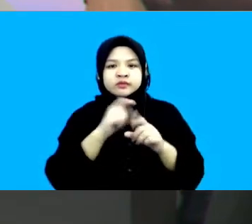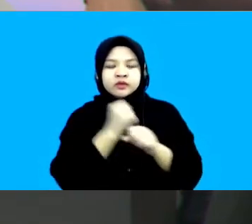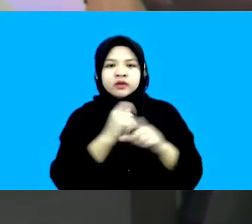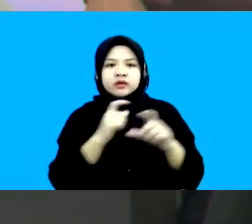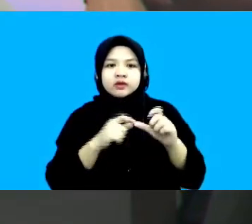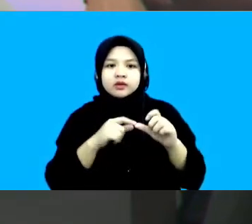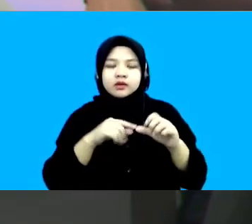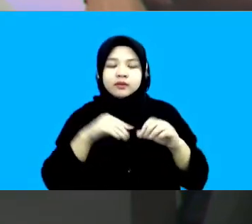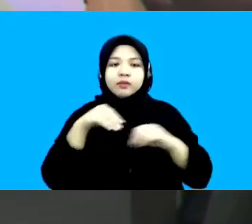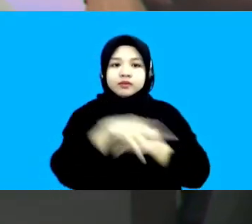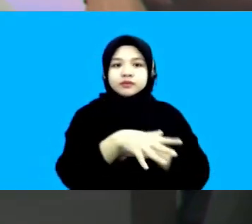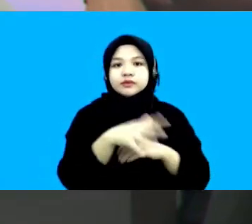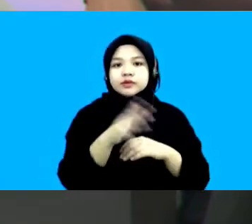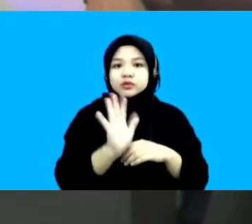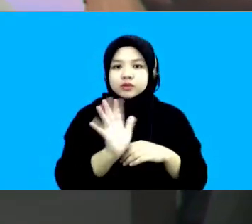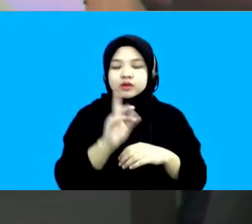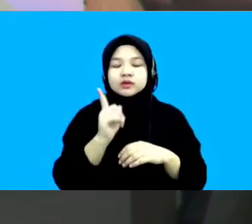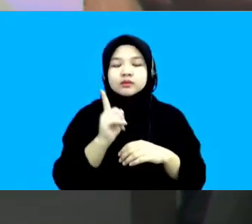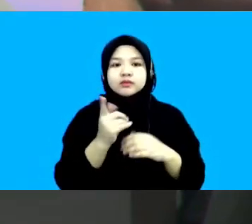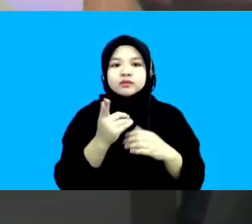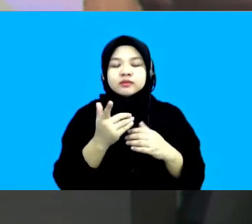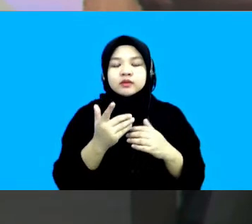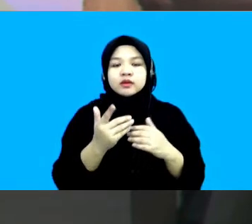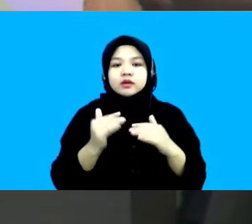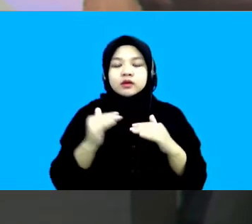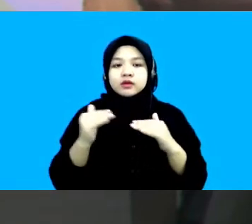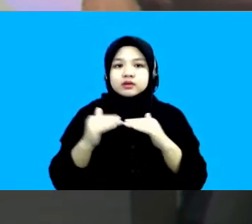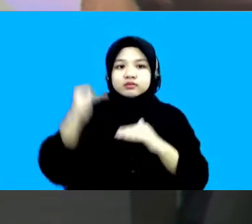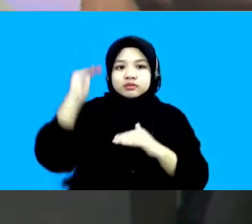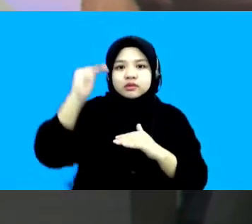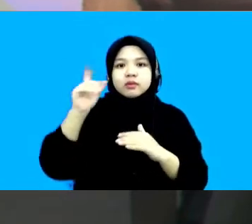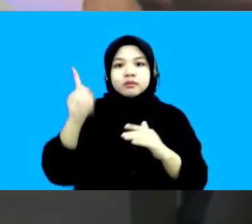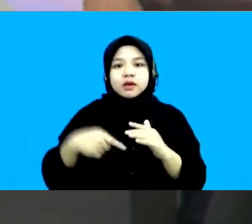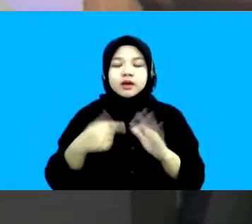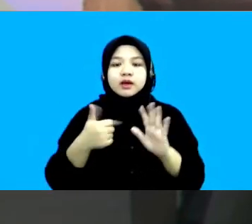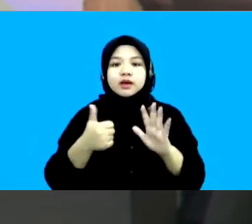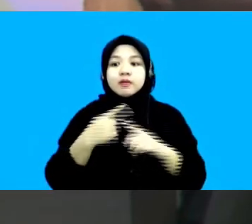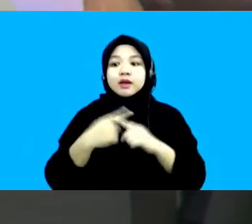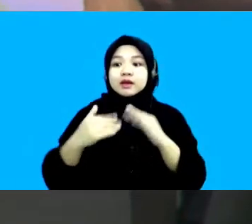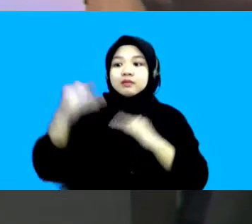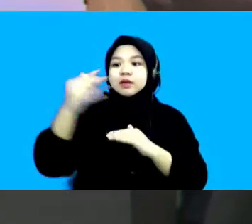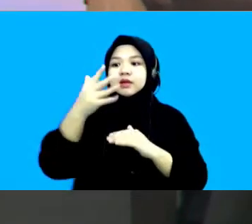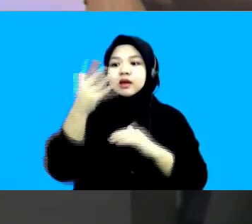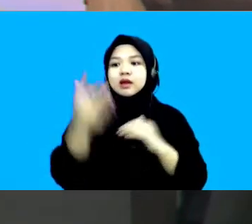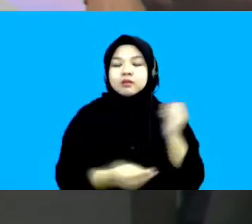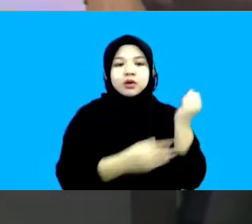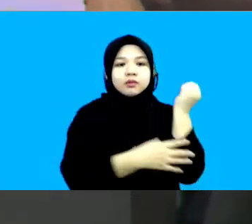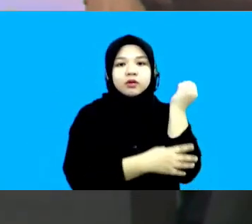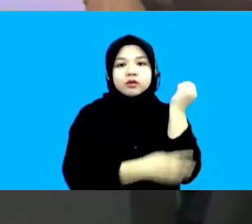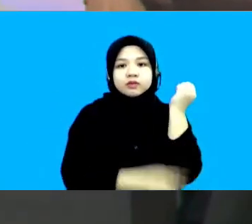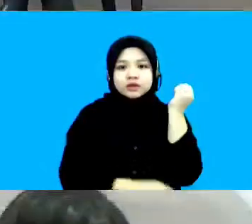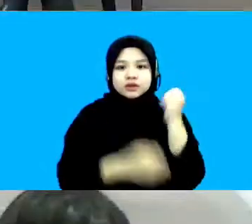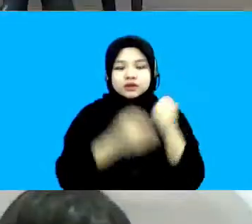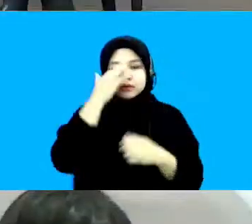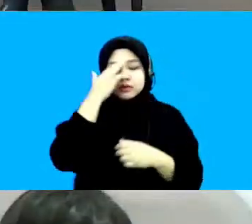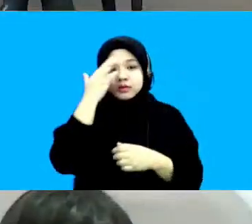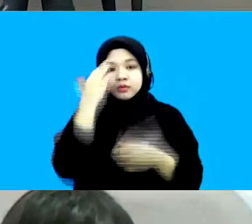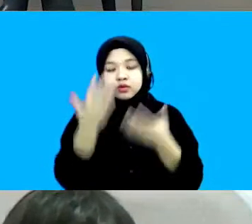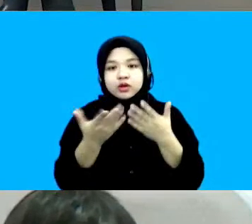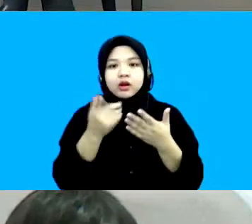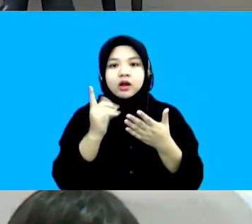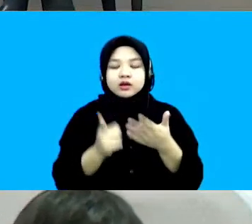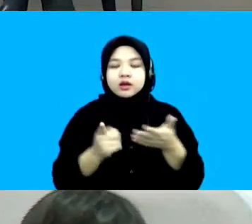it's very often, this is must be familiar to you, Pak Bambang, the way